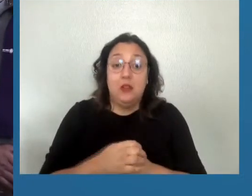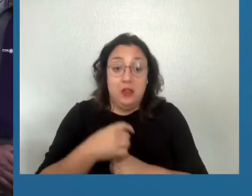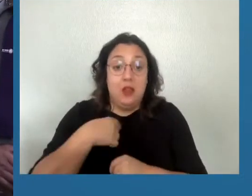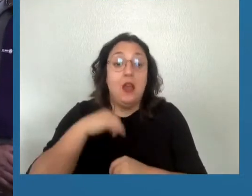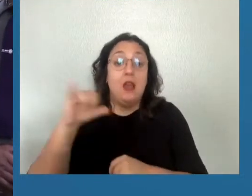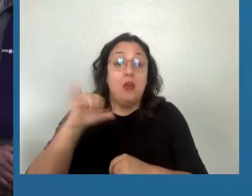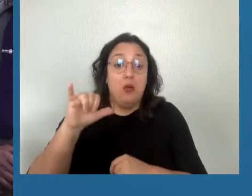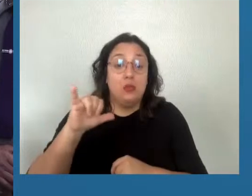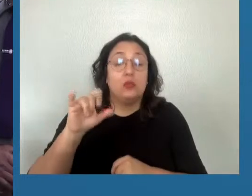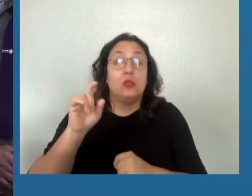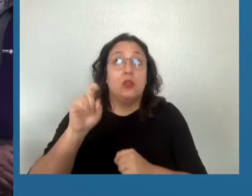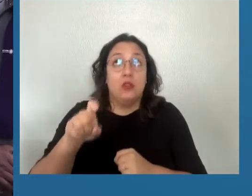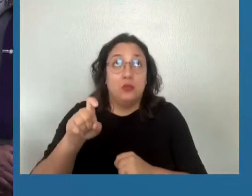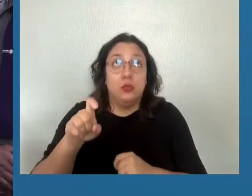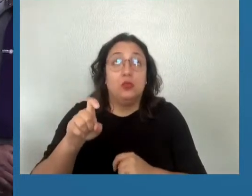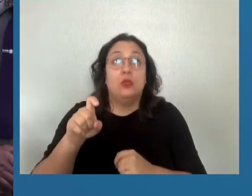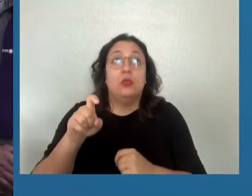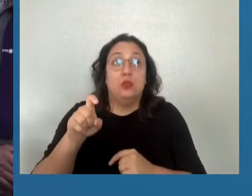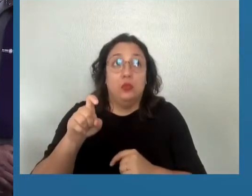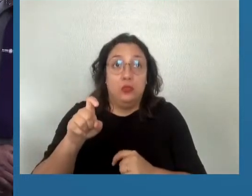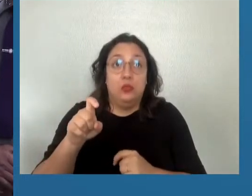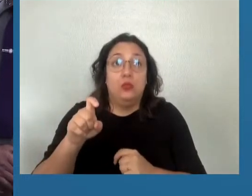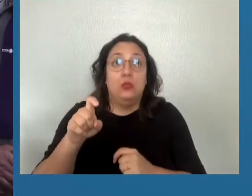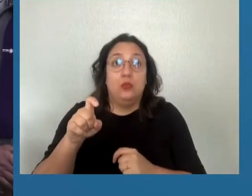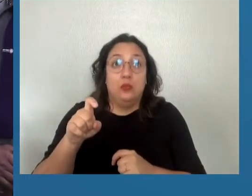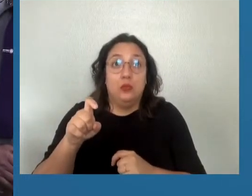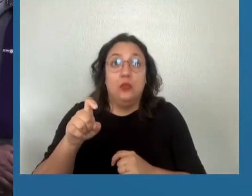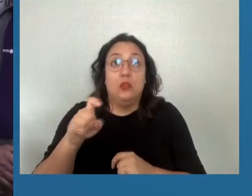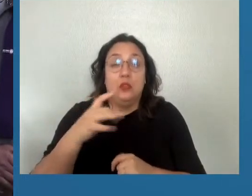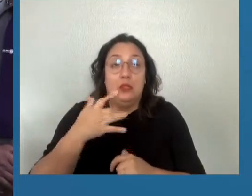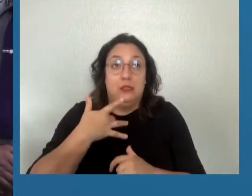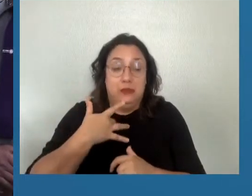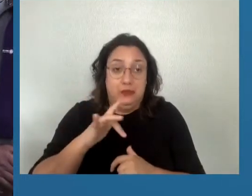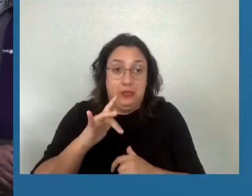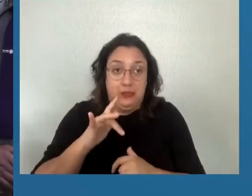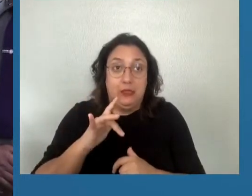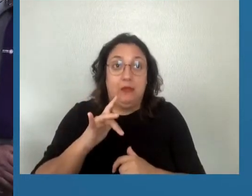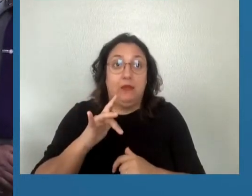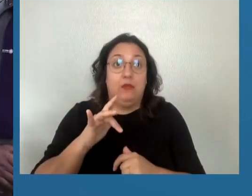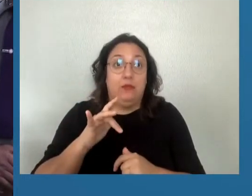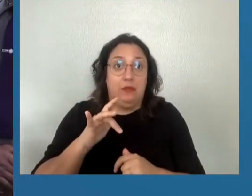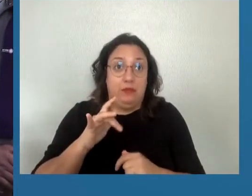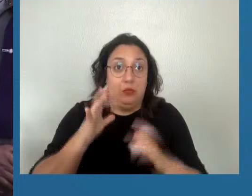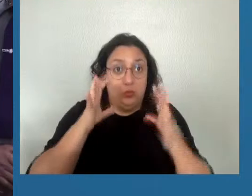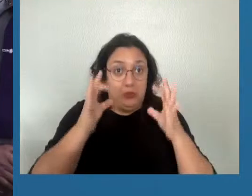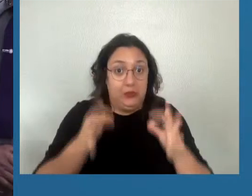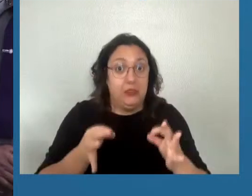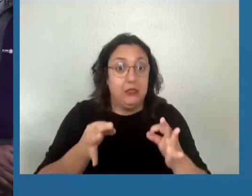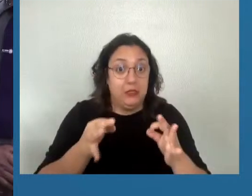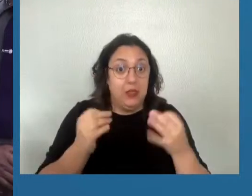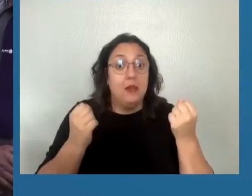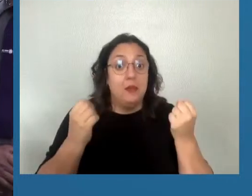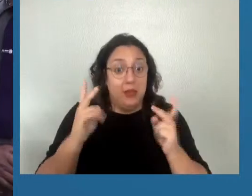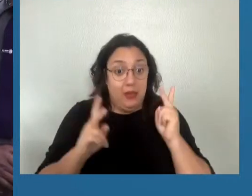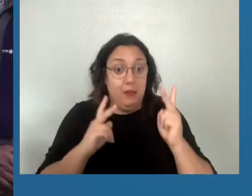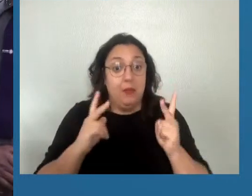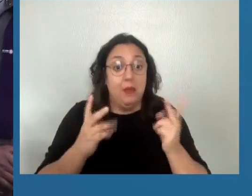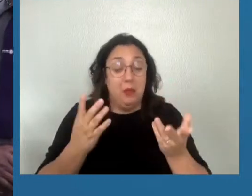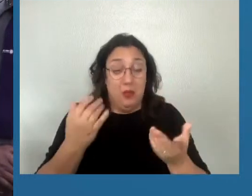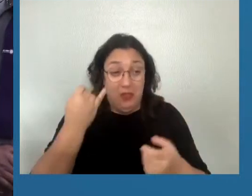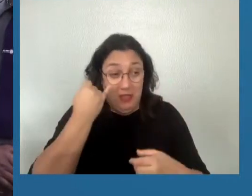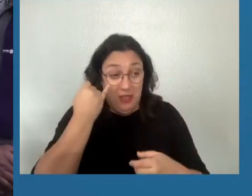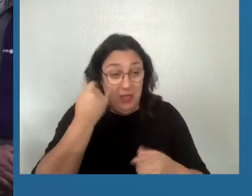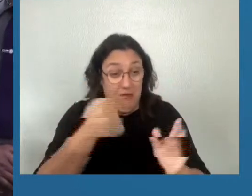decision that could actually trigger a larger exodus of people from the state workforce. I have thousands of jobs that are vacant right